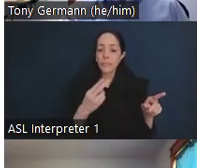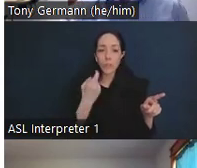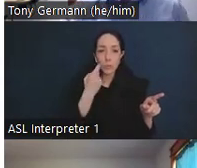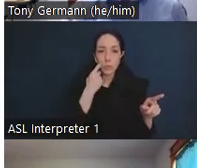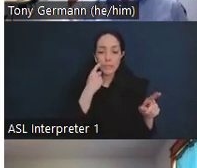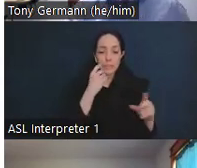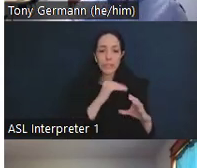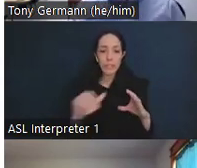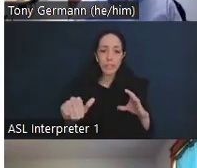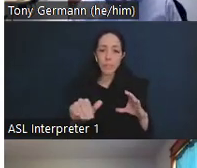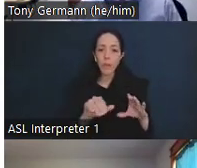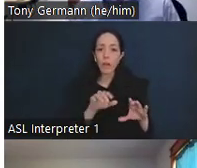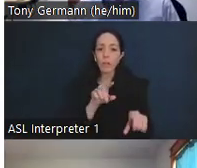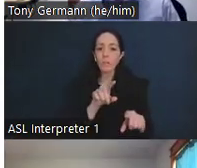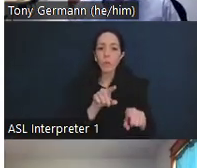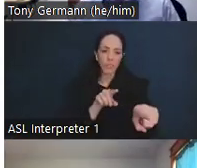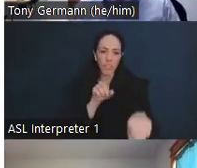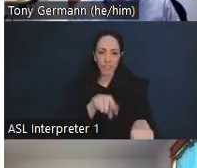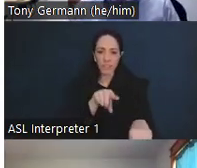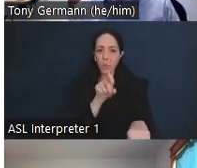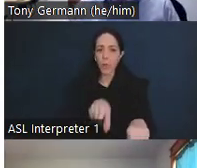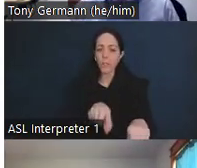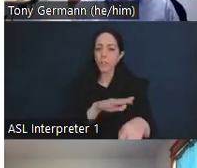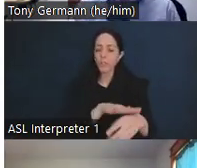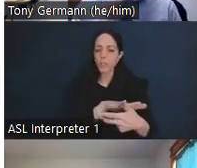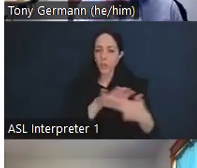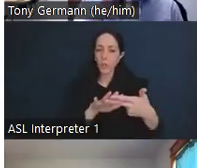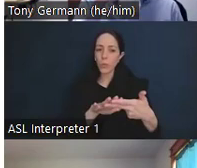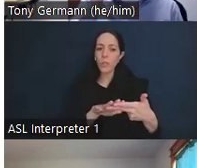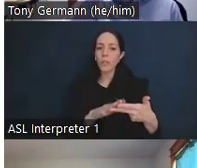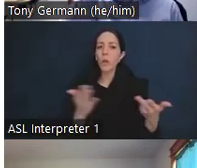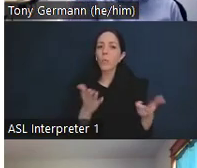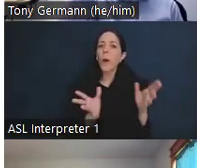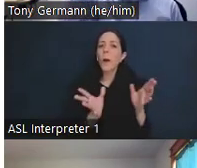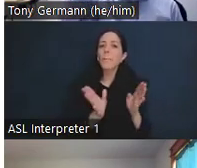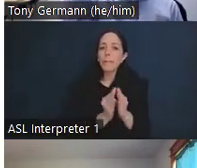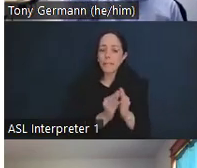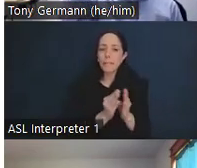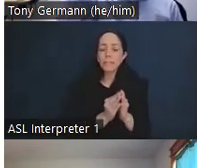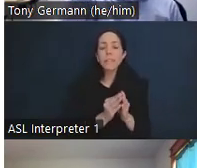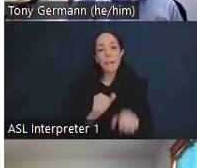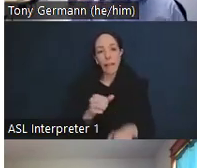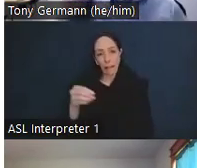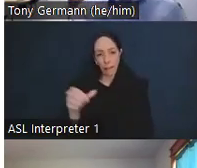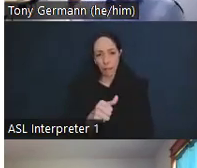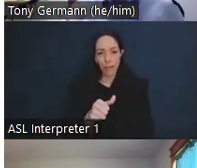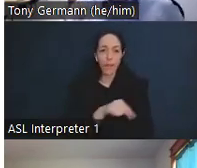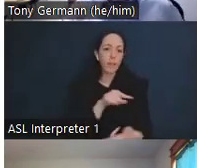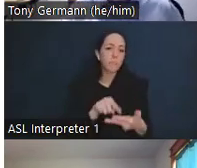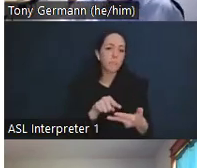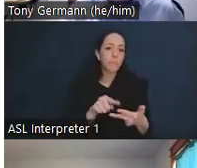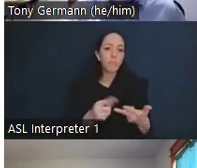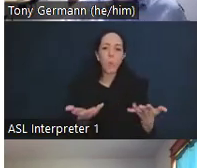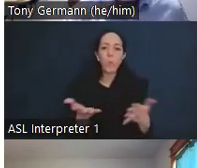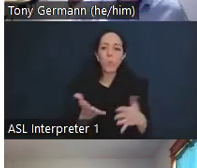tasks count, are there other duties? What are people's thoughts? Let's start with the